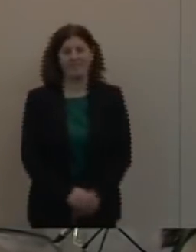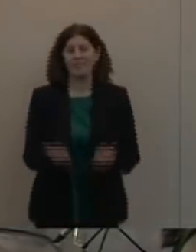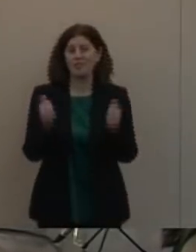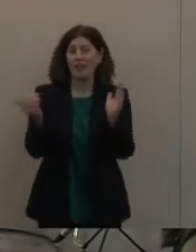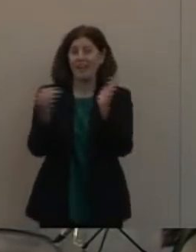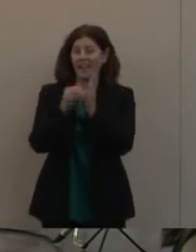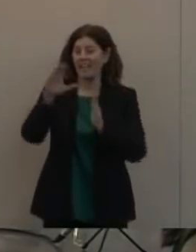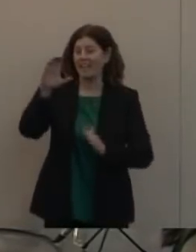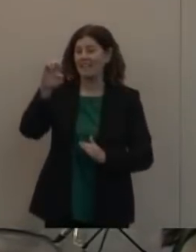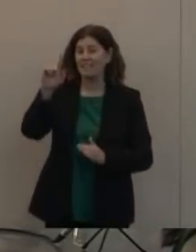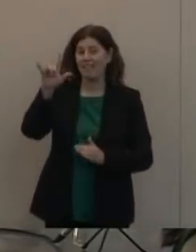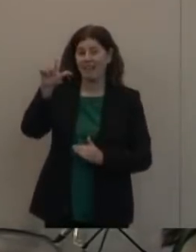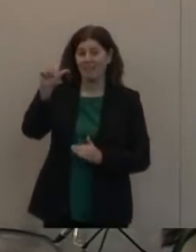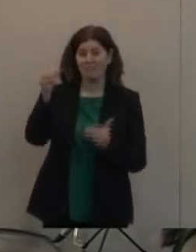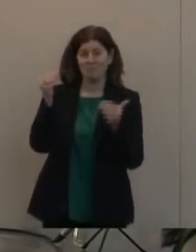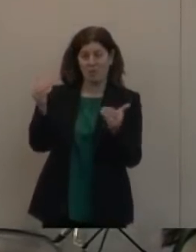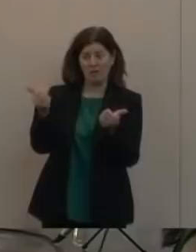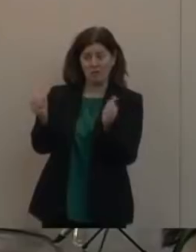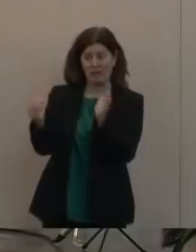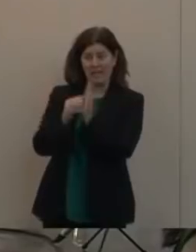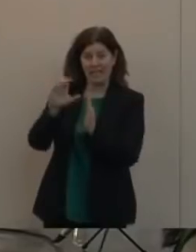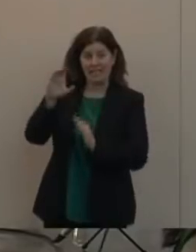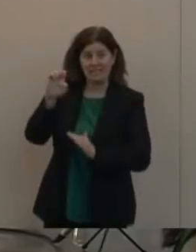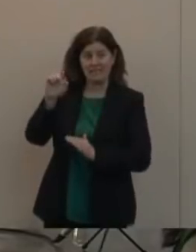Celia, do I have you?